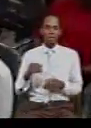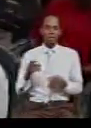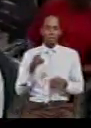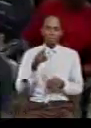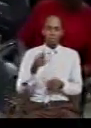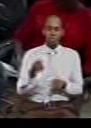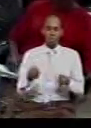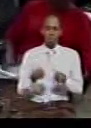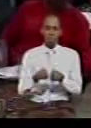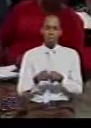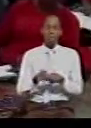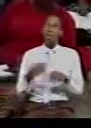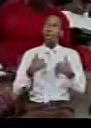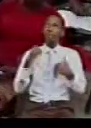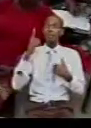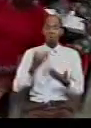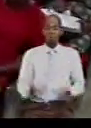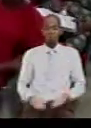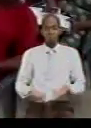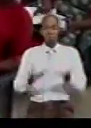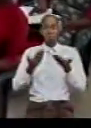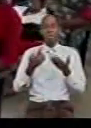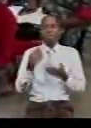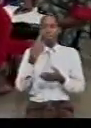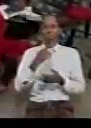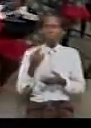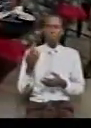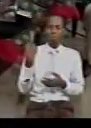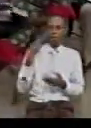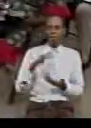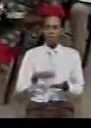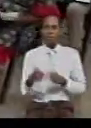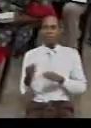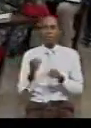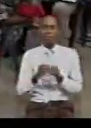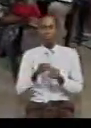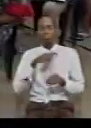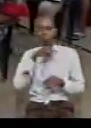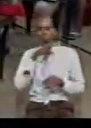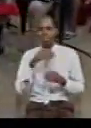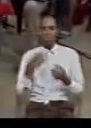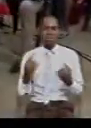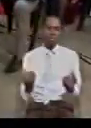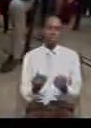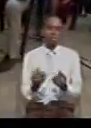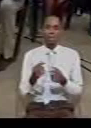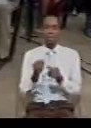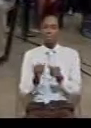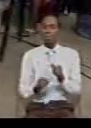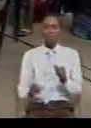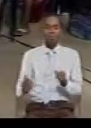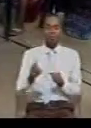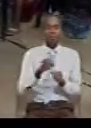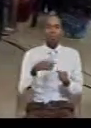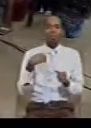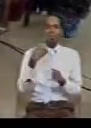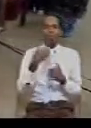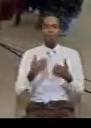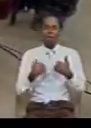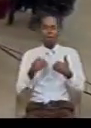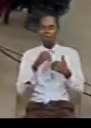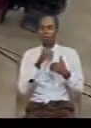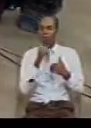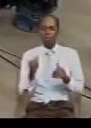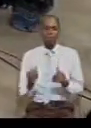quickened, who are dead in trespasses and sins. Everyone who has not met